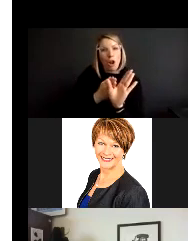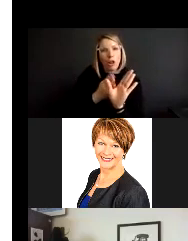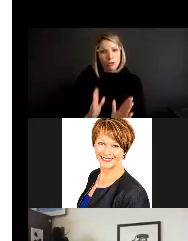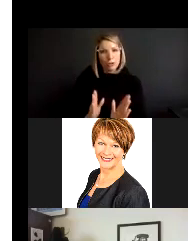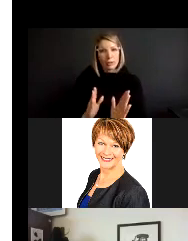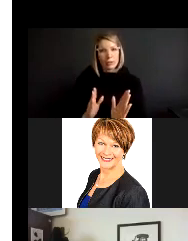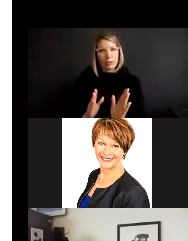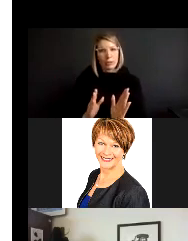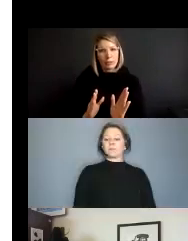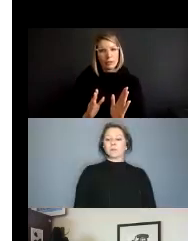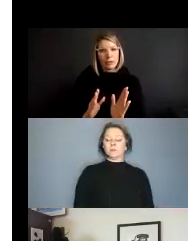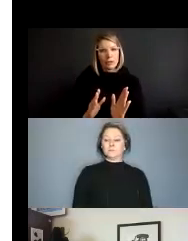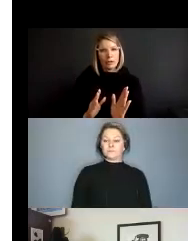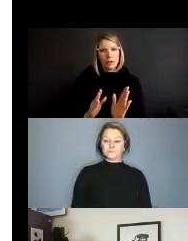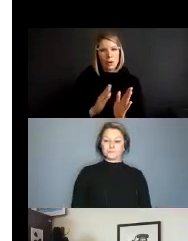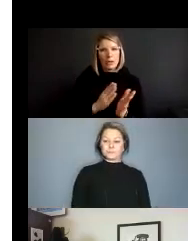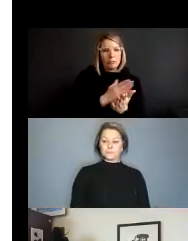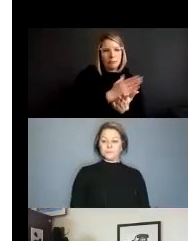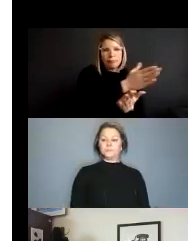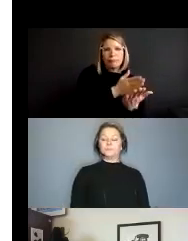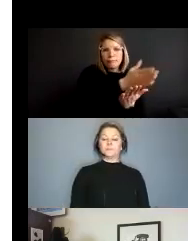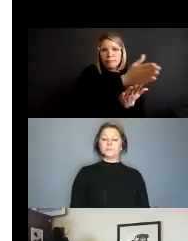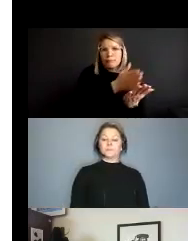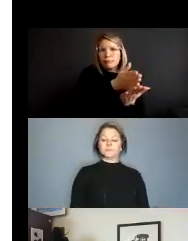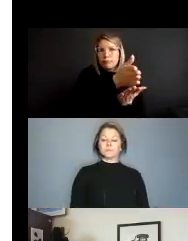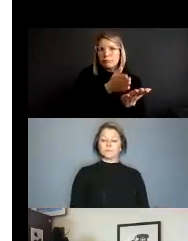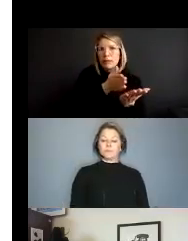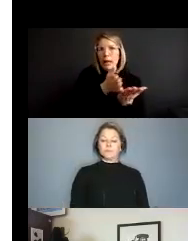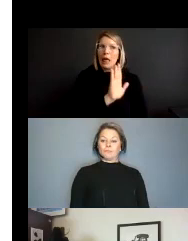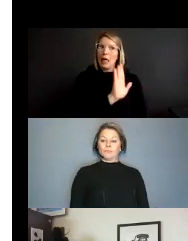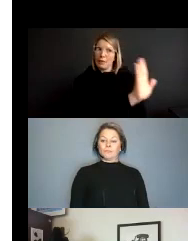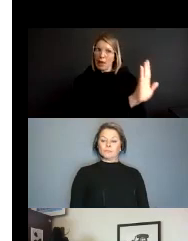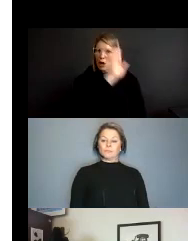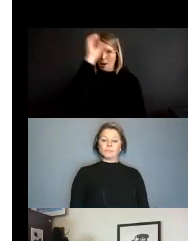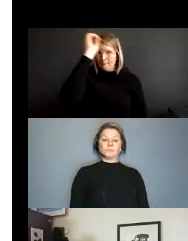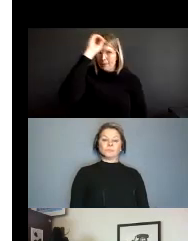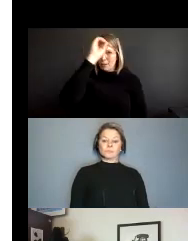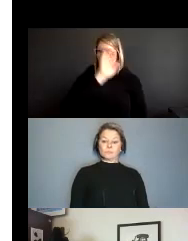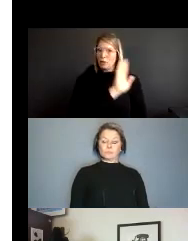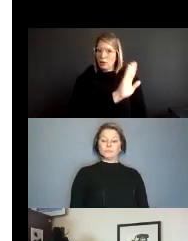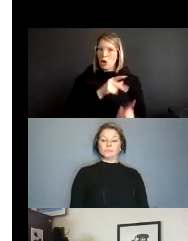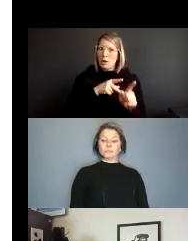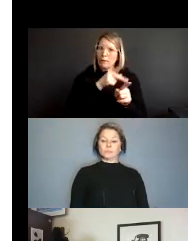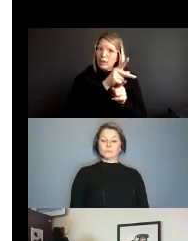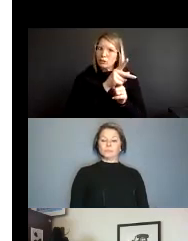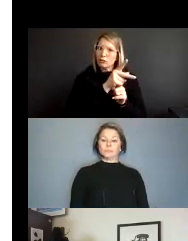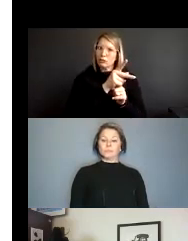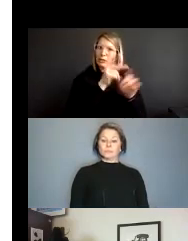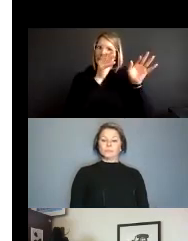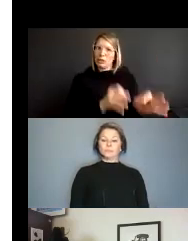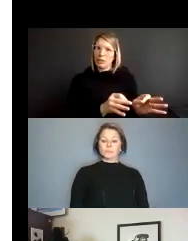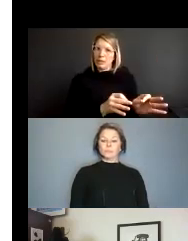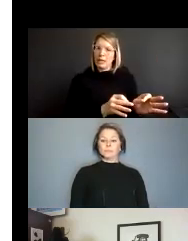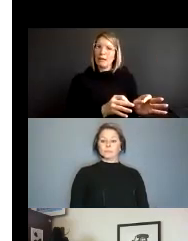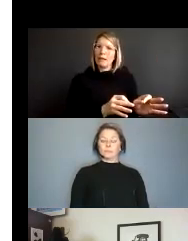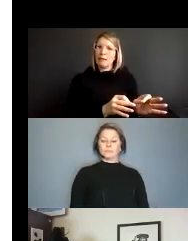different professions. In their clinical opinion or their professional judgment, the adult in question really shouldn't